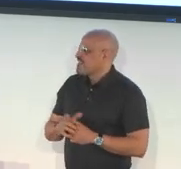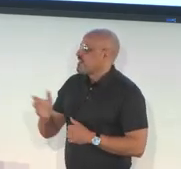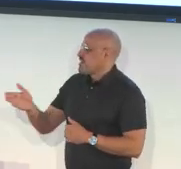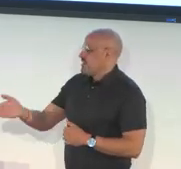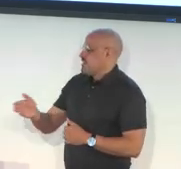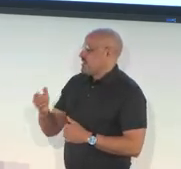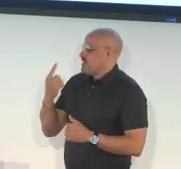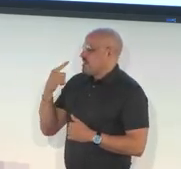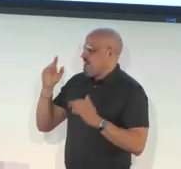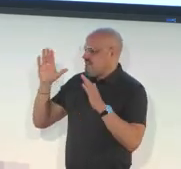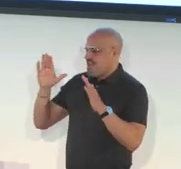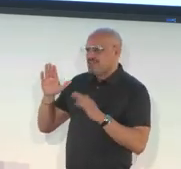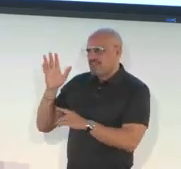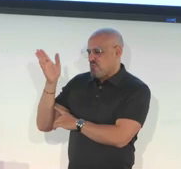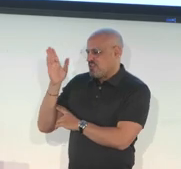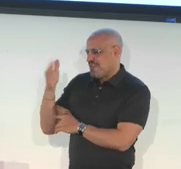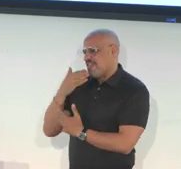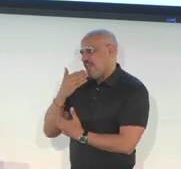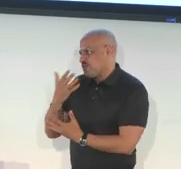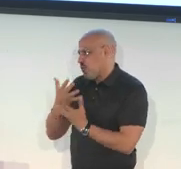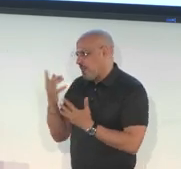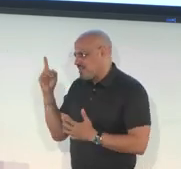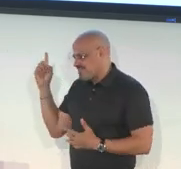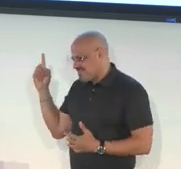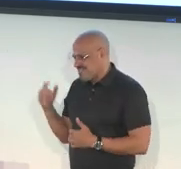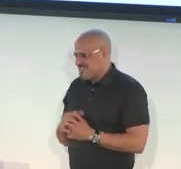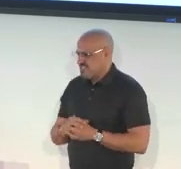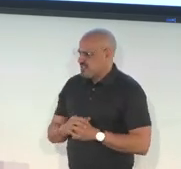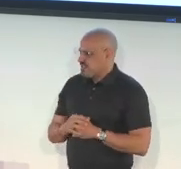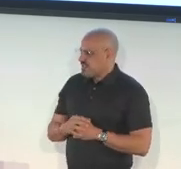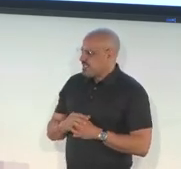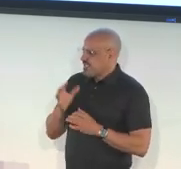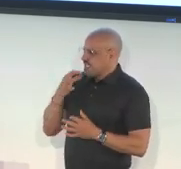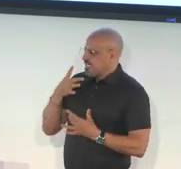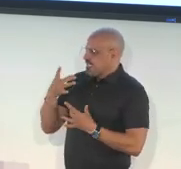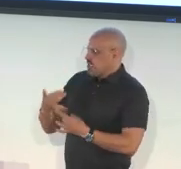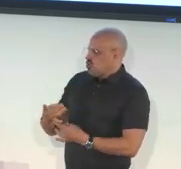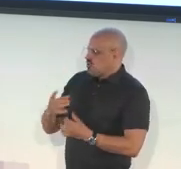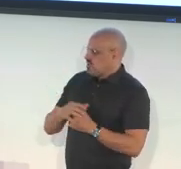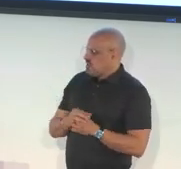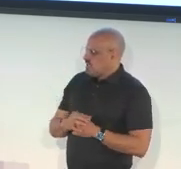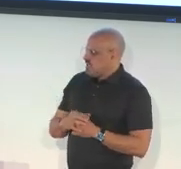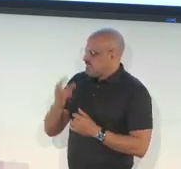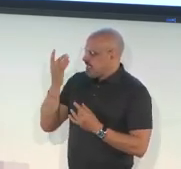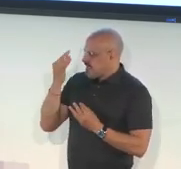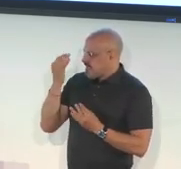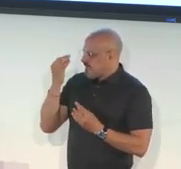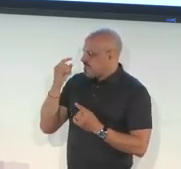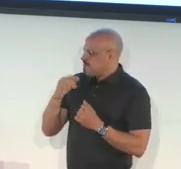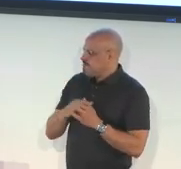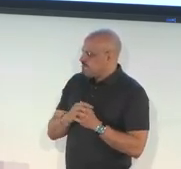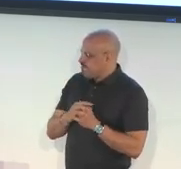This was a fantastic presentation, so thank you for that. And it was interesting to think